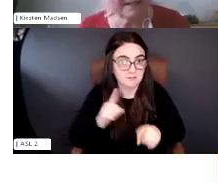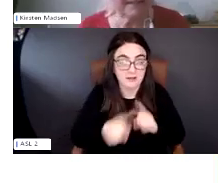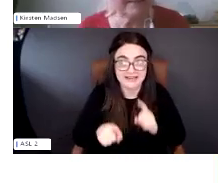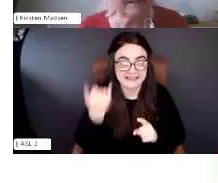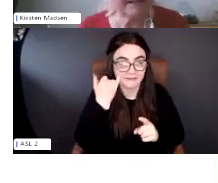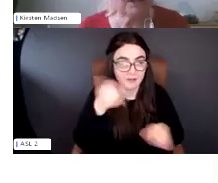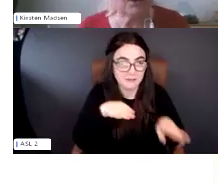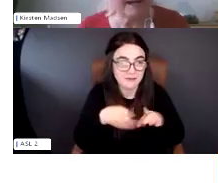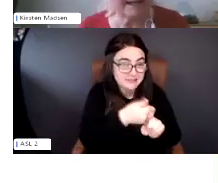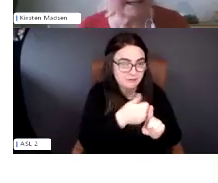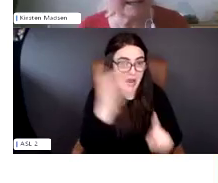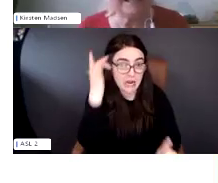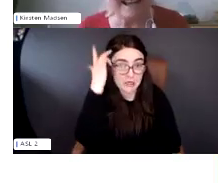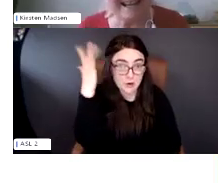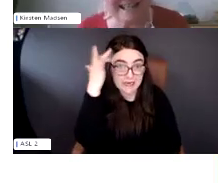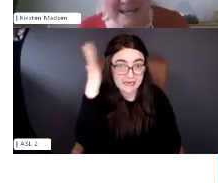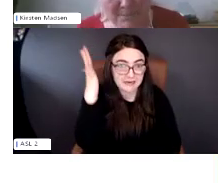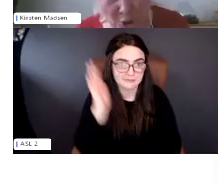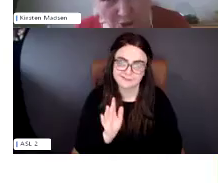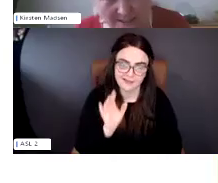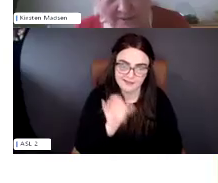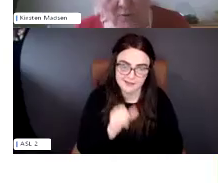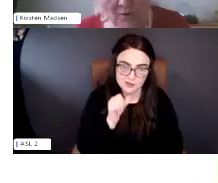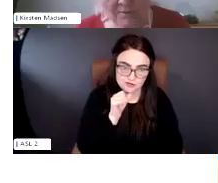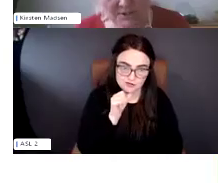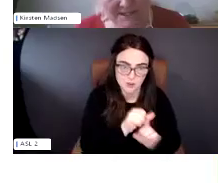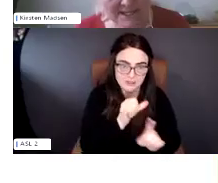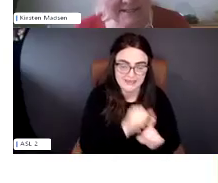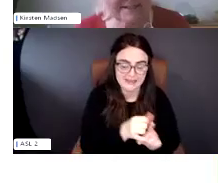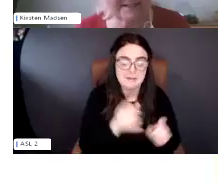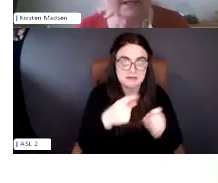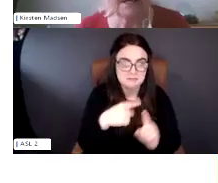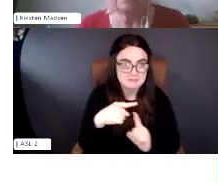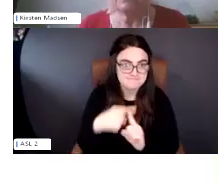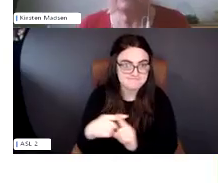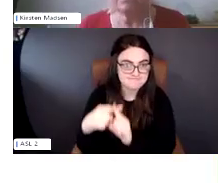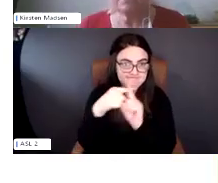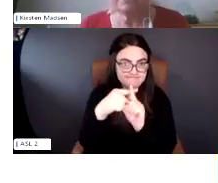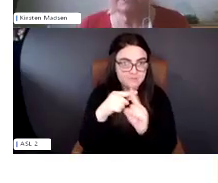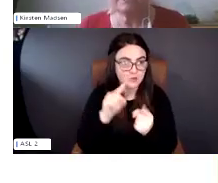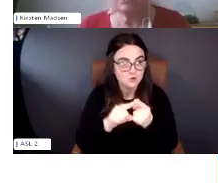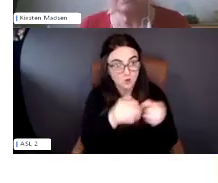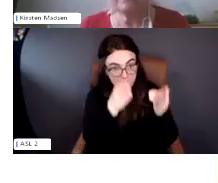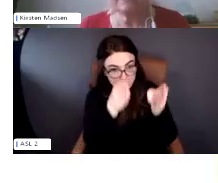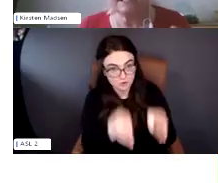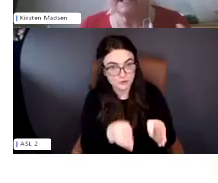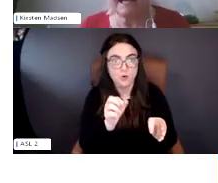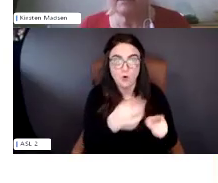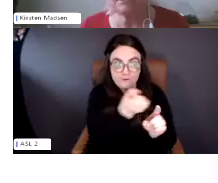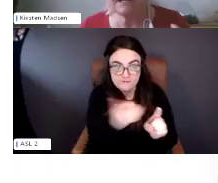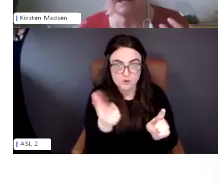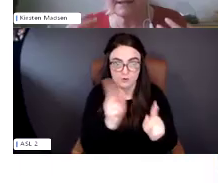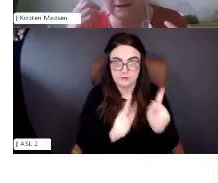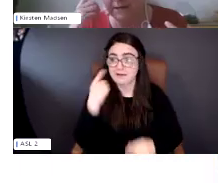It's specifically directed at a person or persons. So if a person is just venting